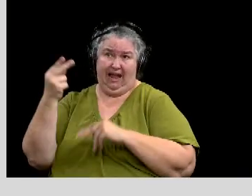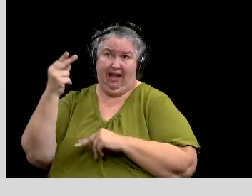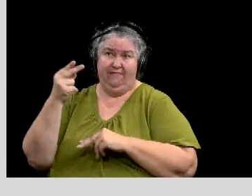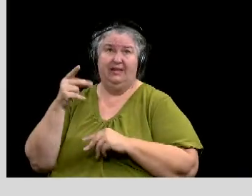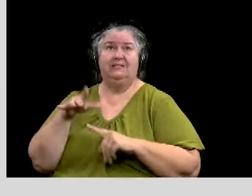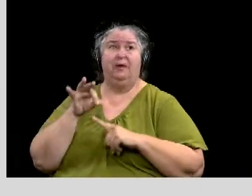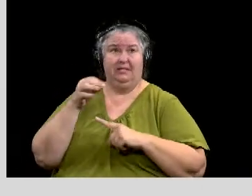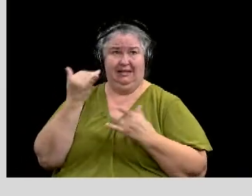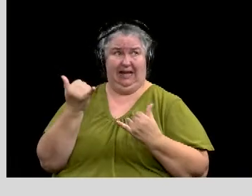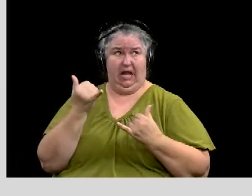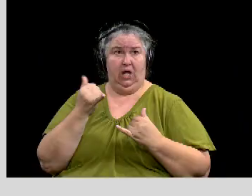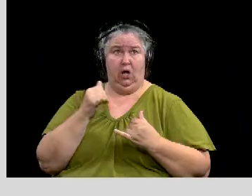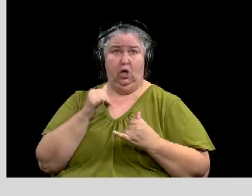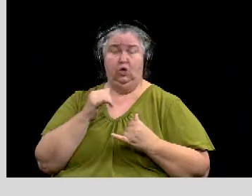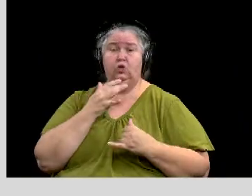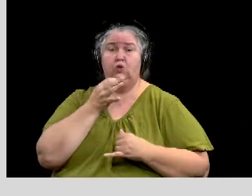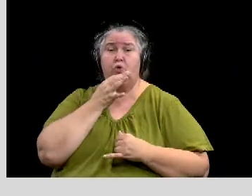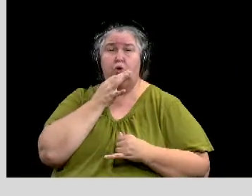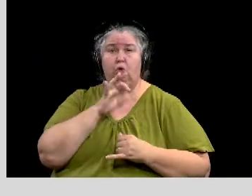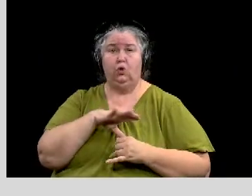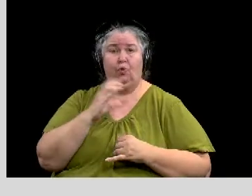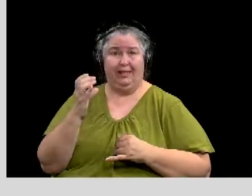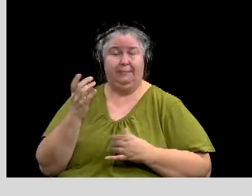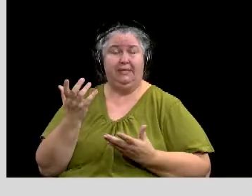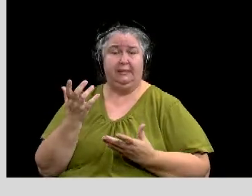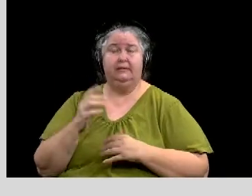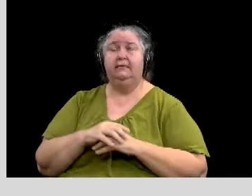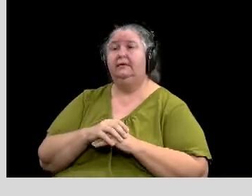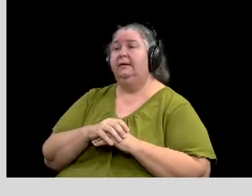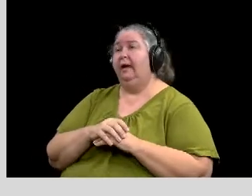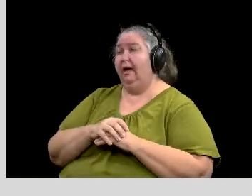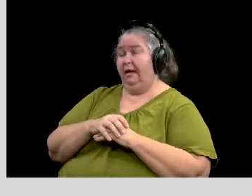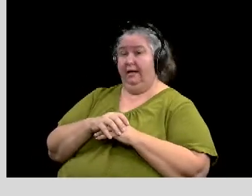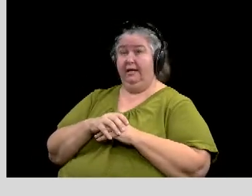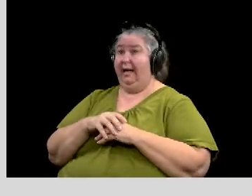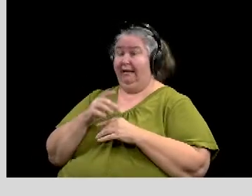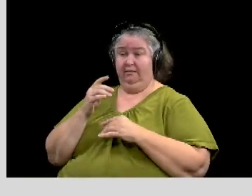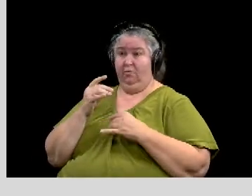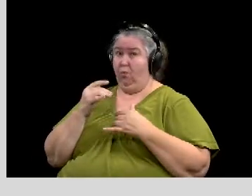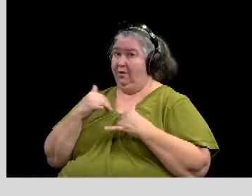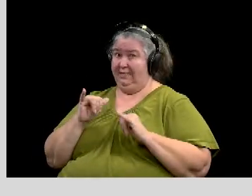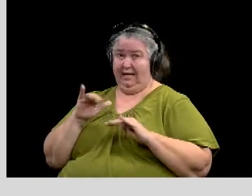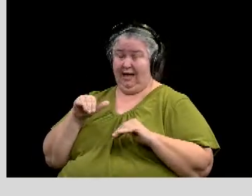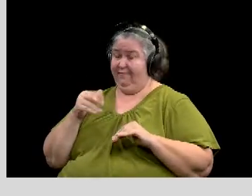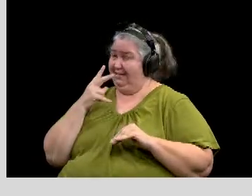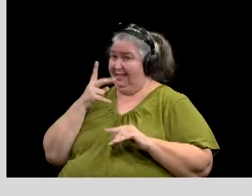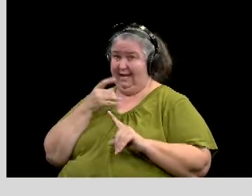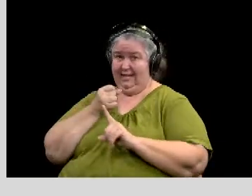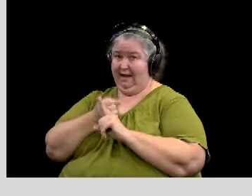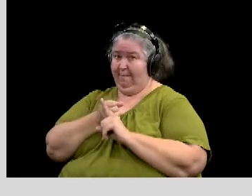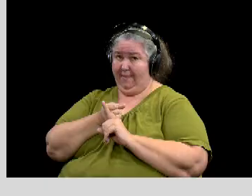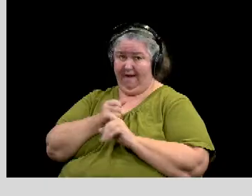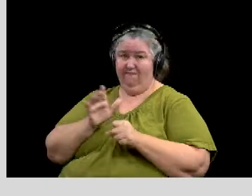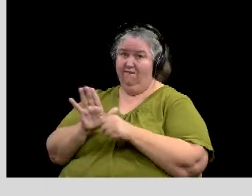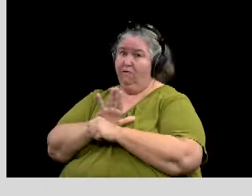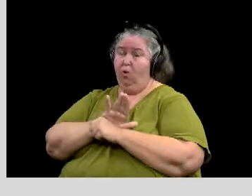And then finally, if we still have not seen the impact of the Thanksgiving holidays, which is something that